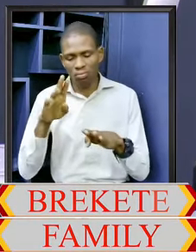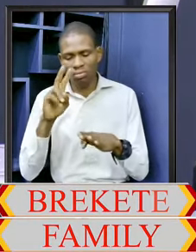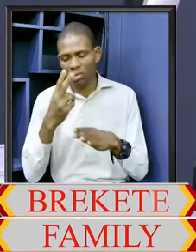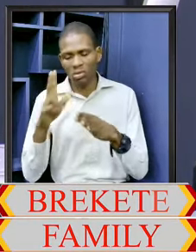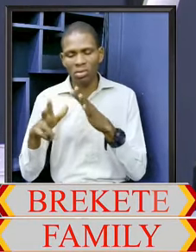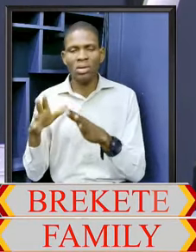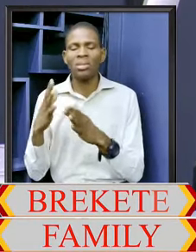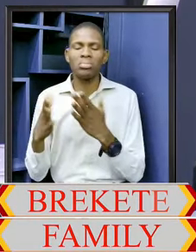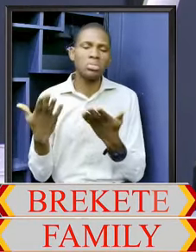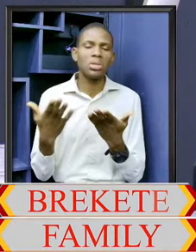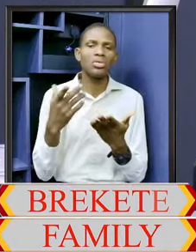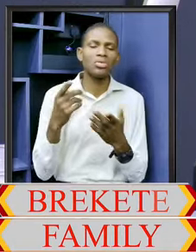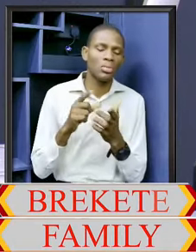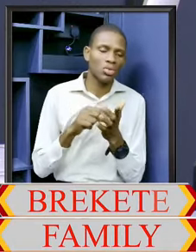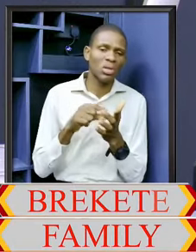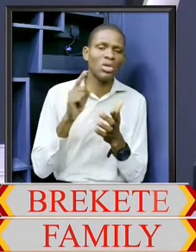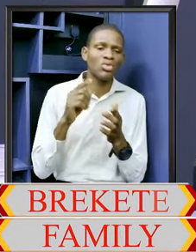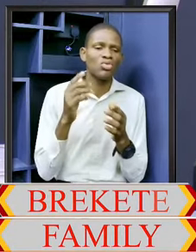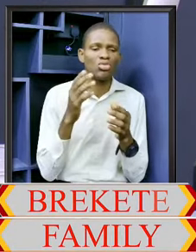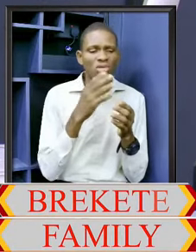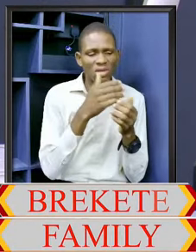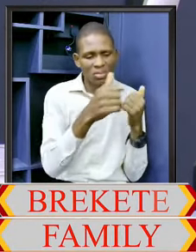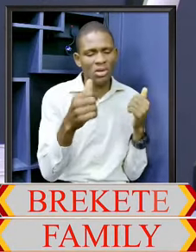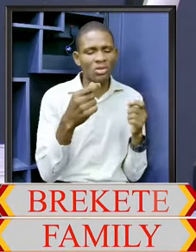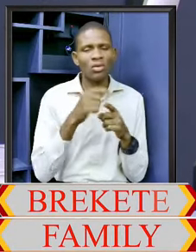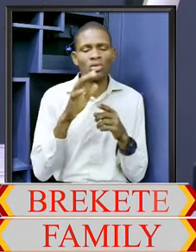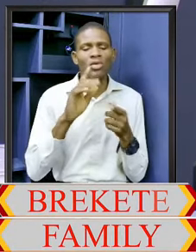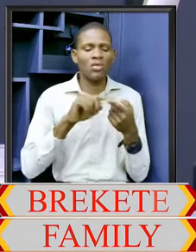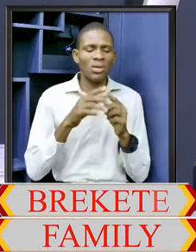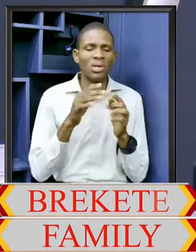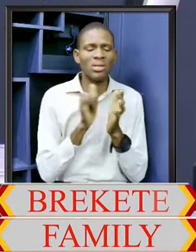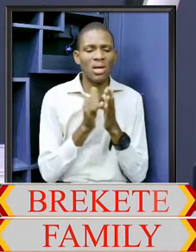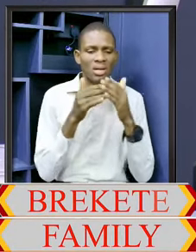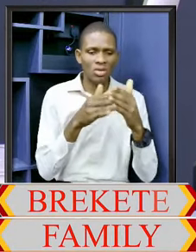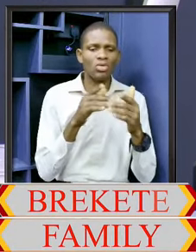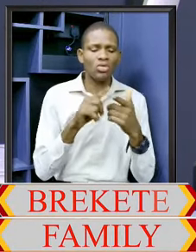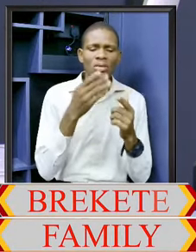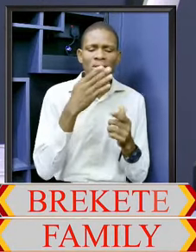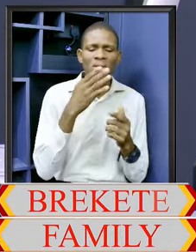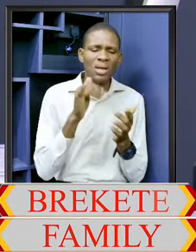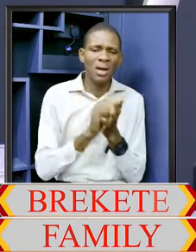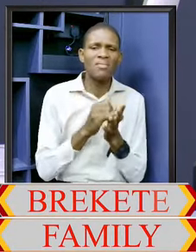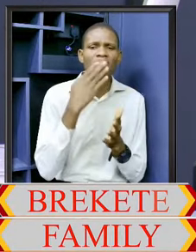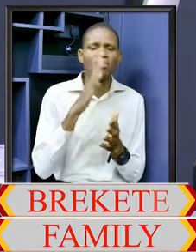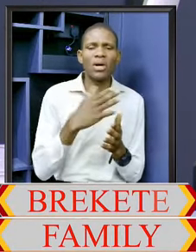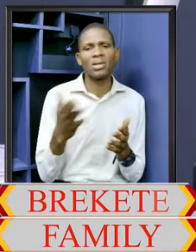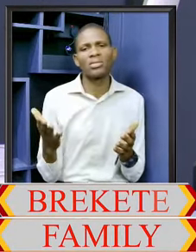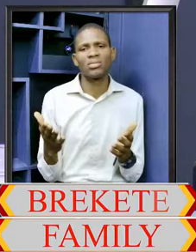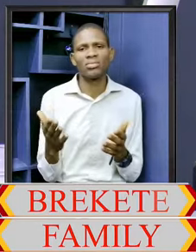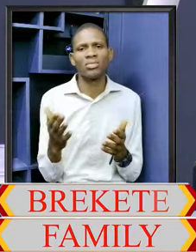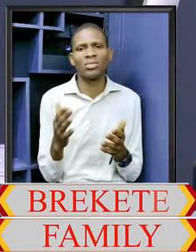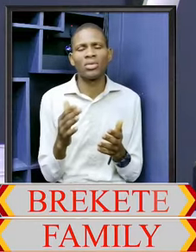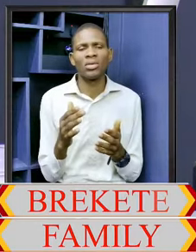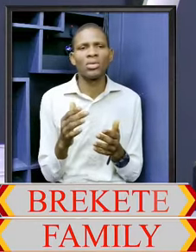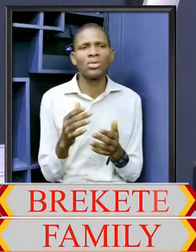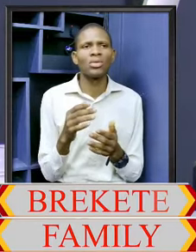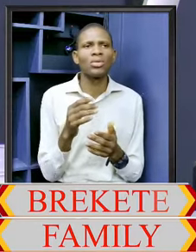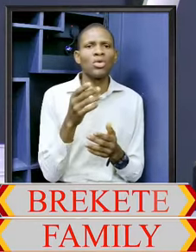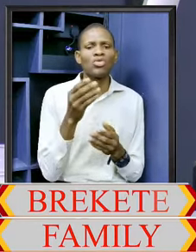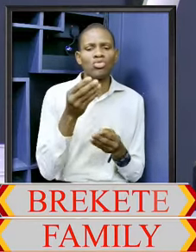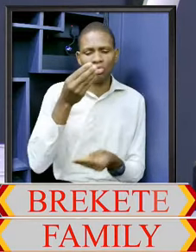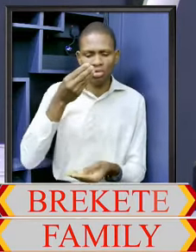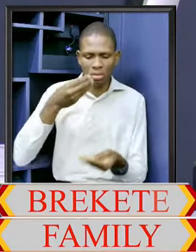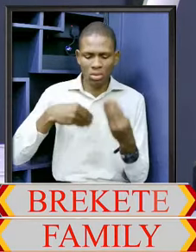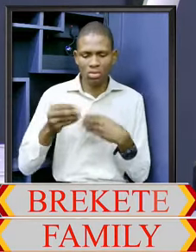your friends where they lead you to this. Cut off from the companies where they lead you to this.